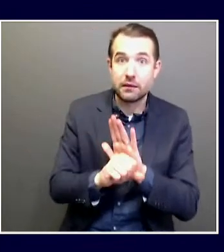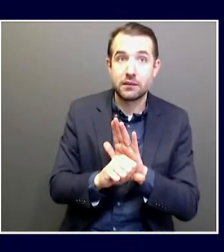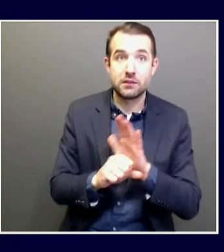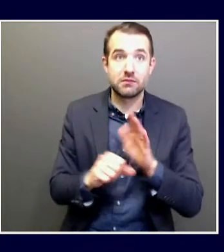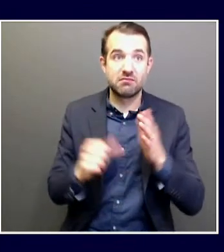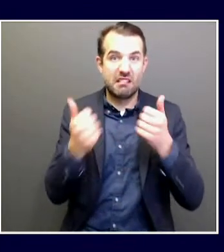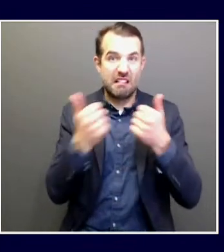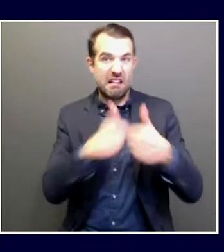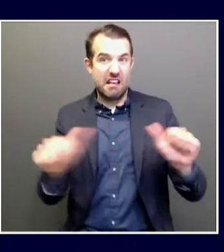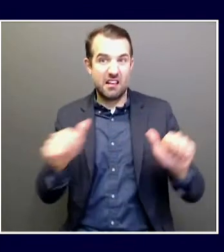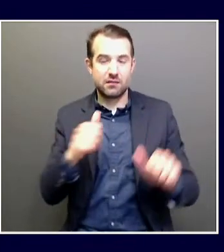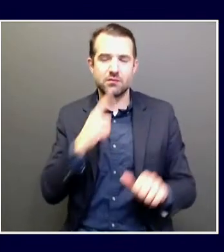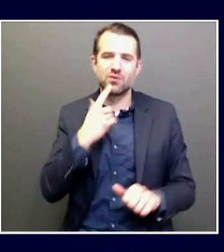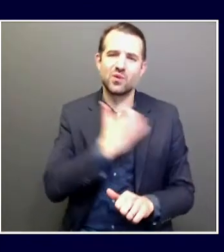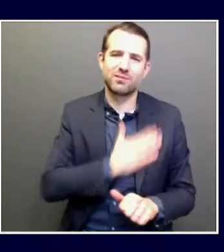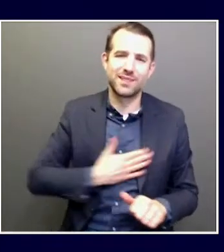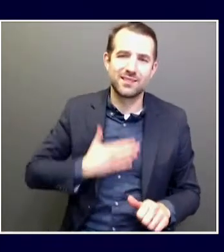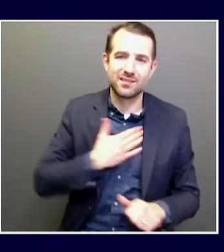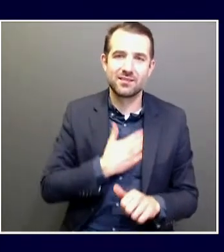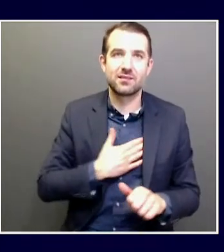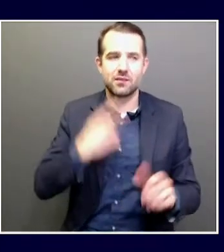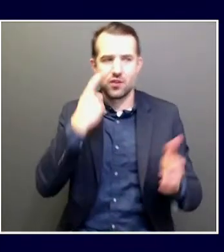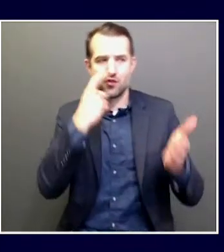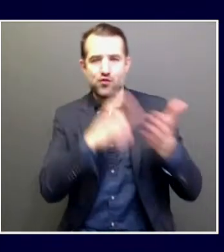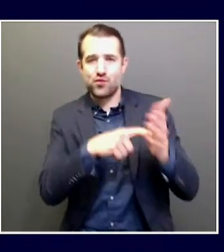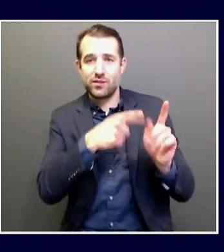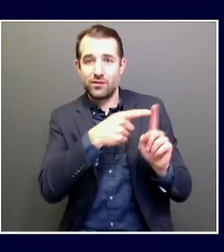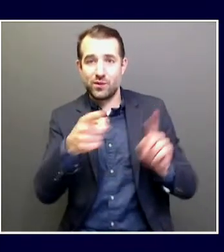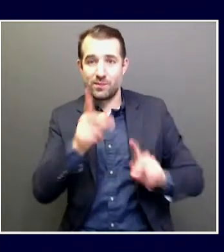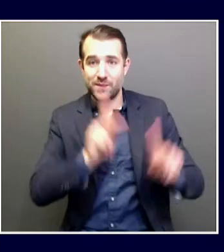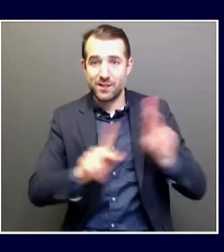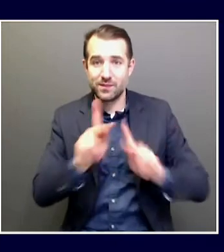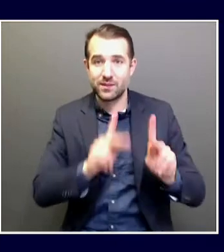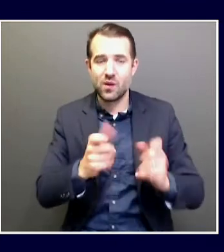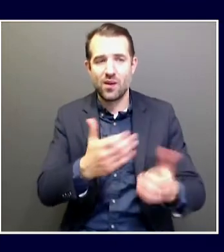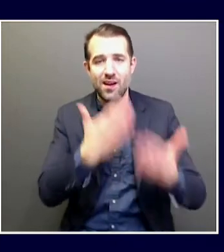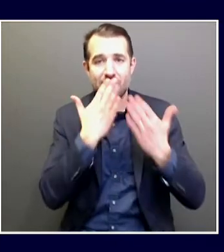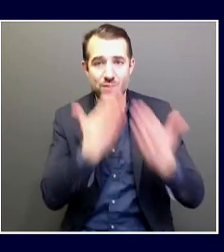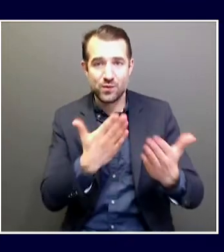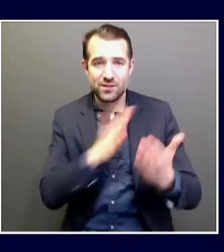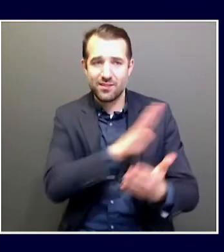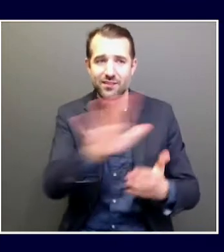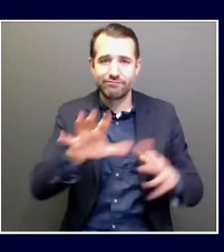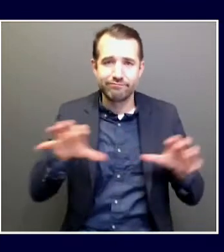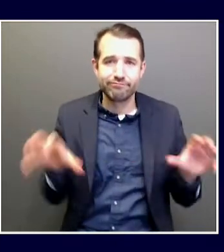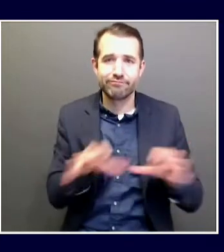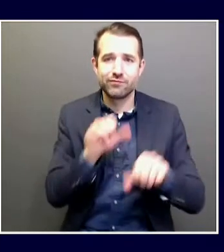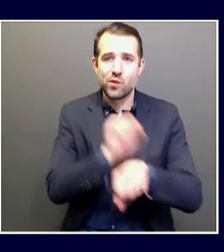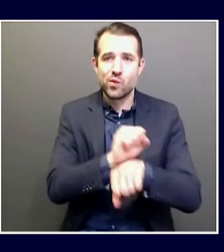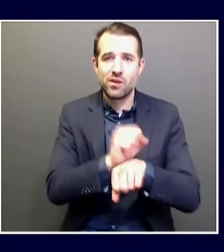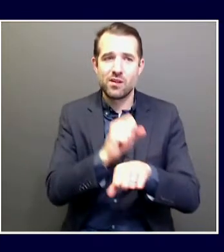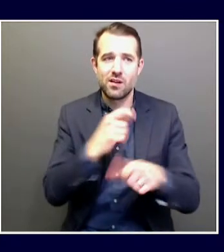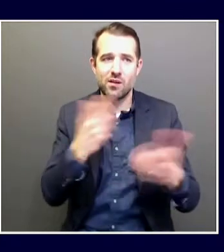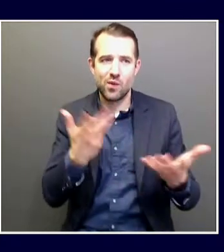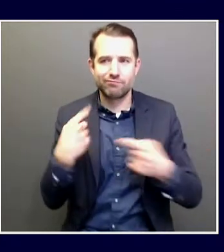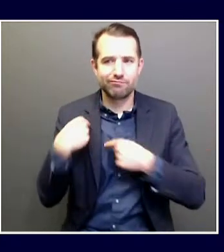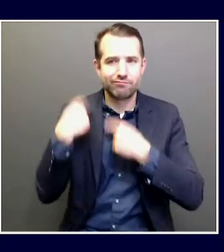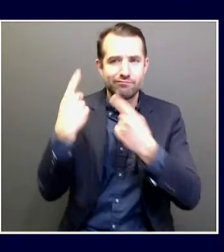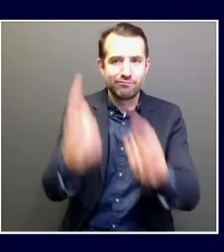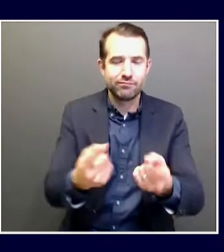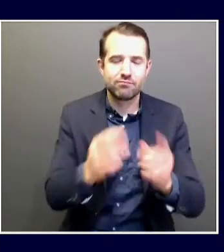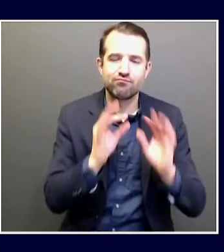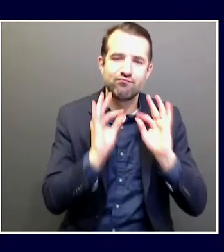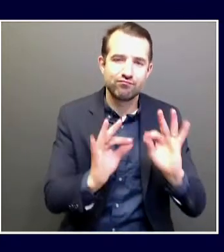healthcare facility, please take a moment and express your gratitude for them for this season. The third